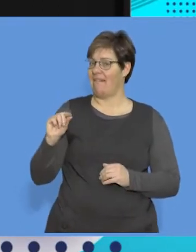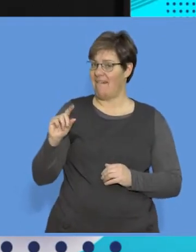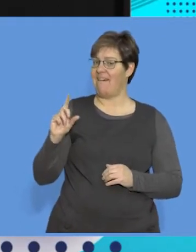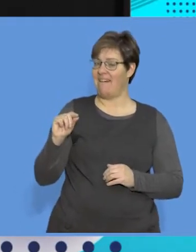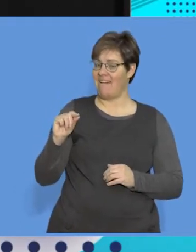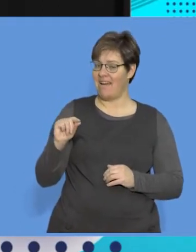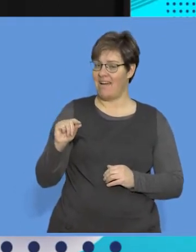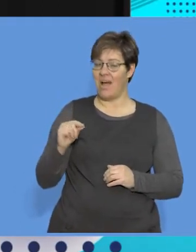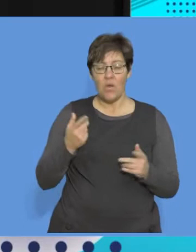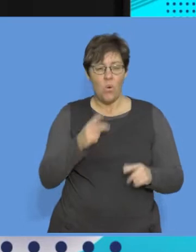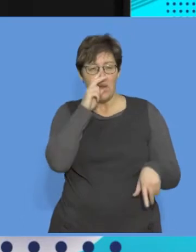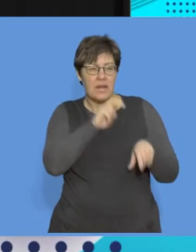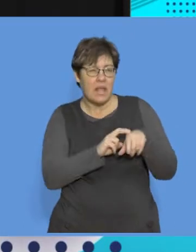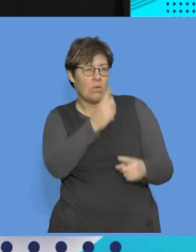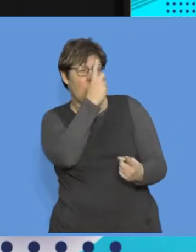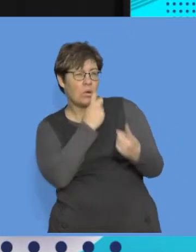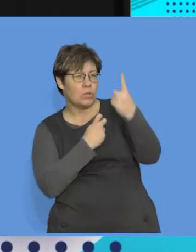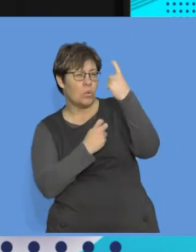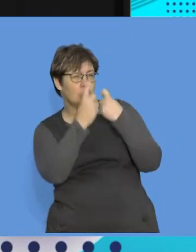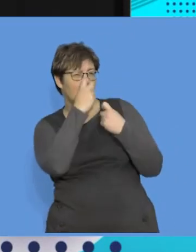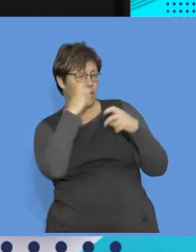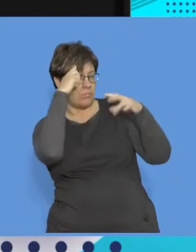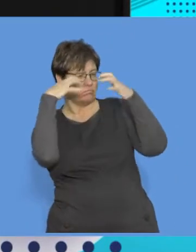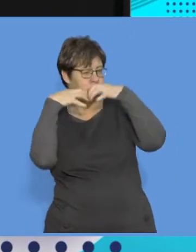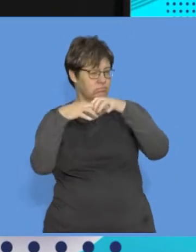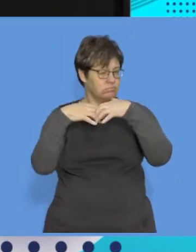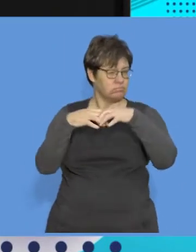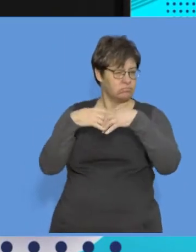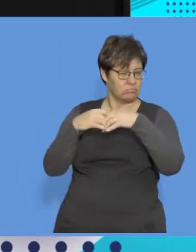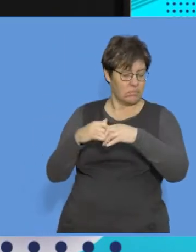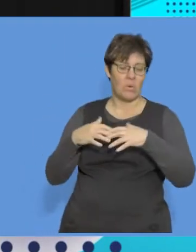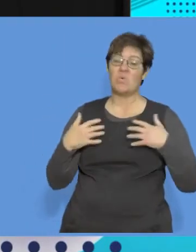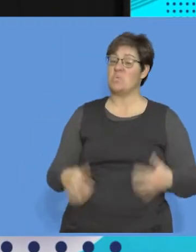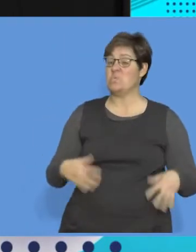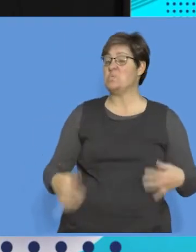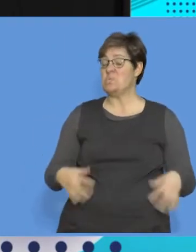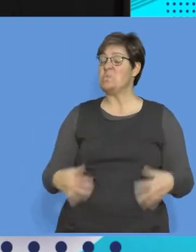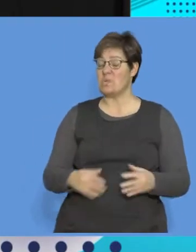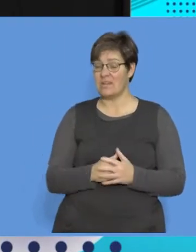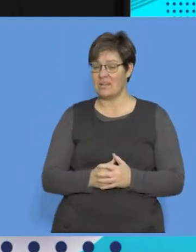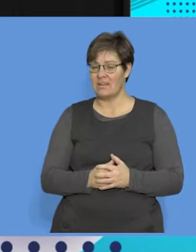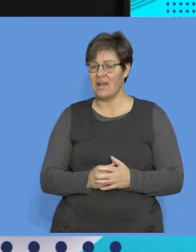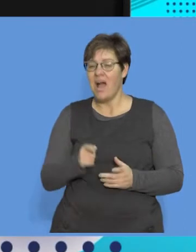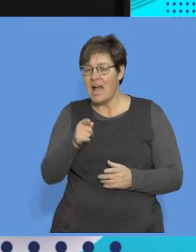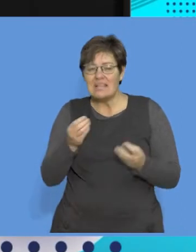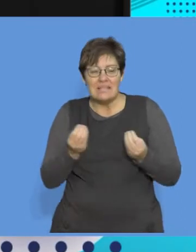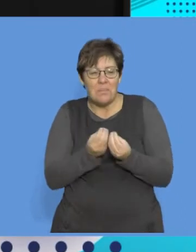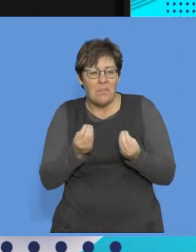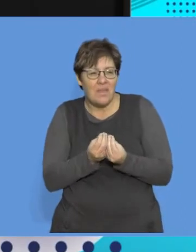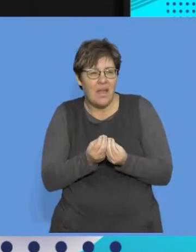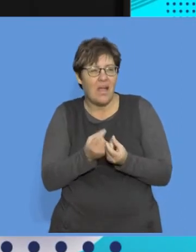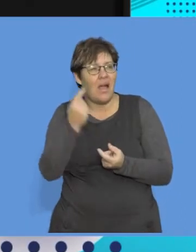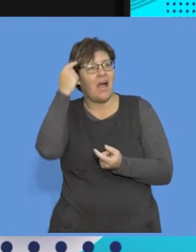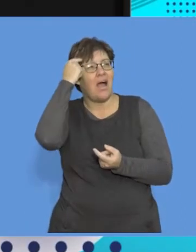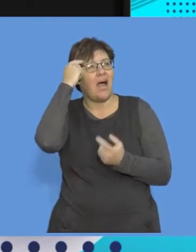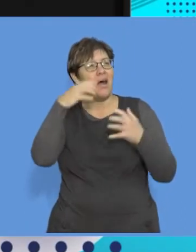of questioning and reasoning, and so it is very interesting. This is something that you should create